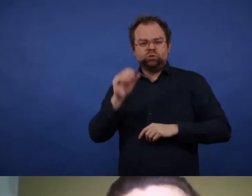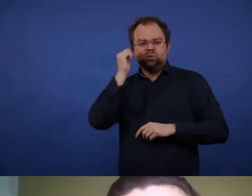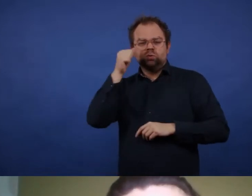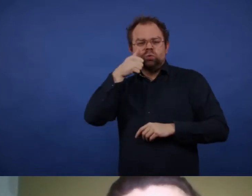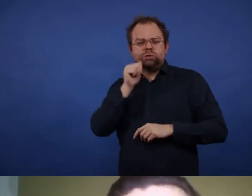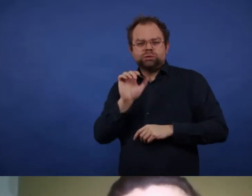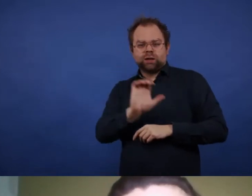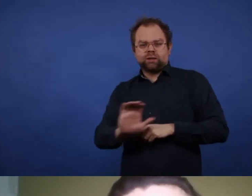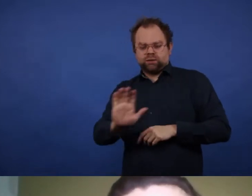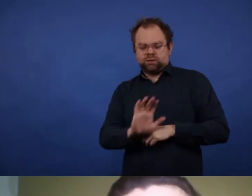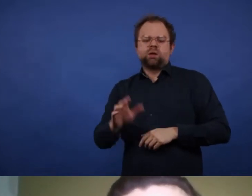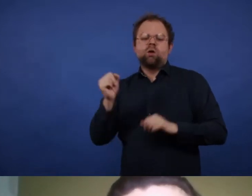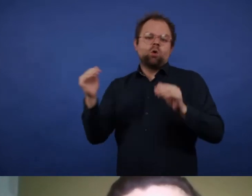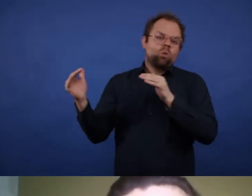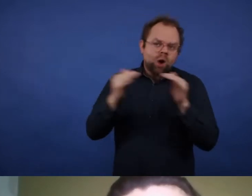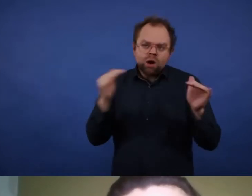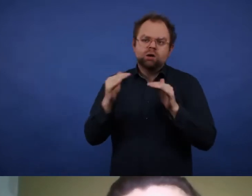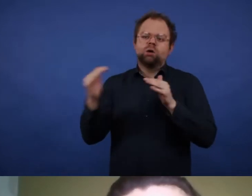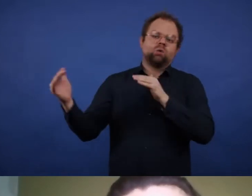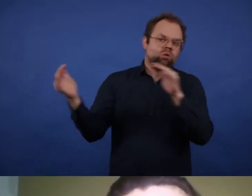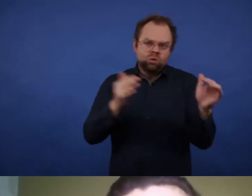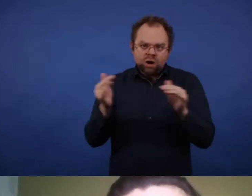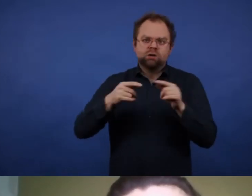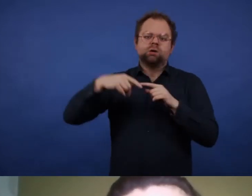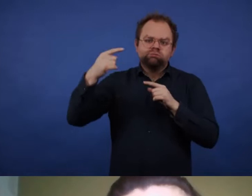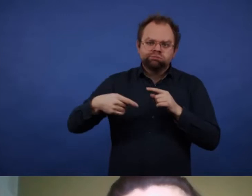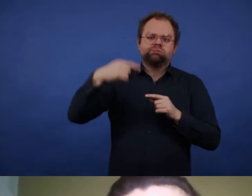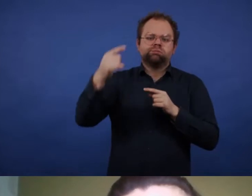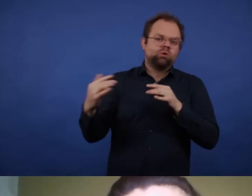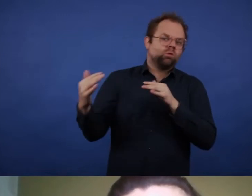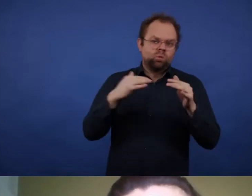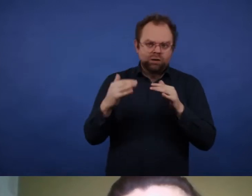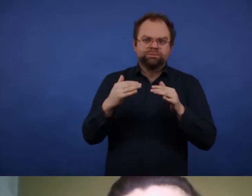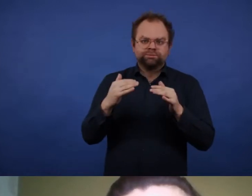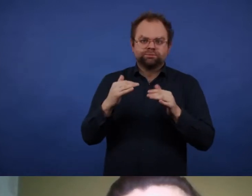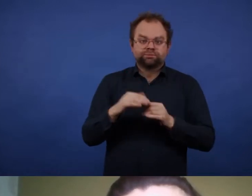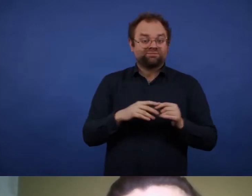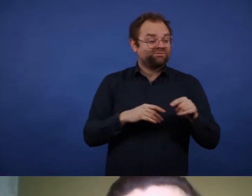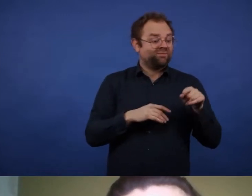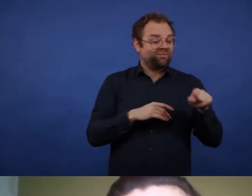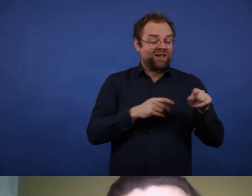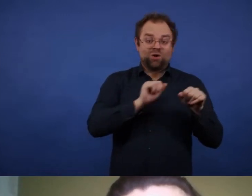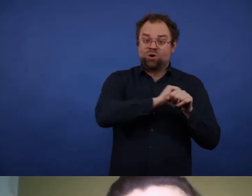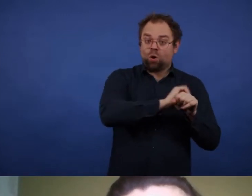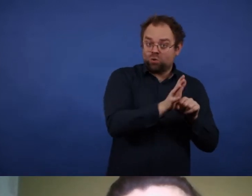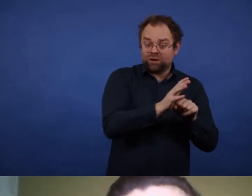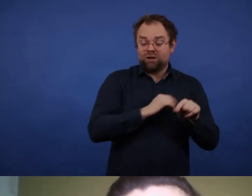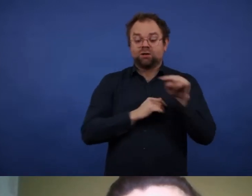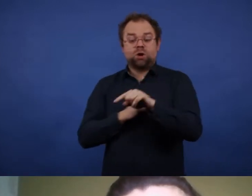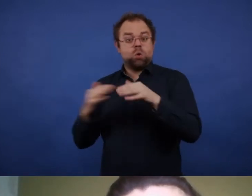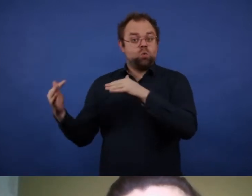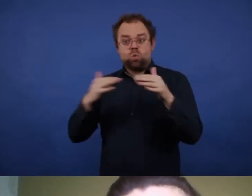not consulted and they were not integrated in any process. So they were